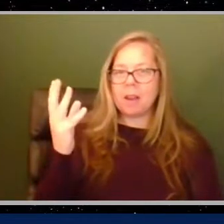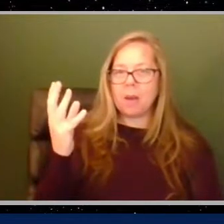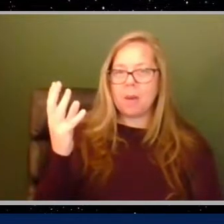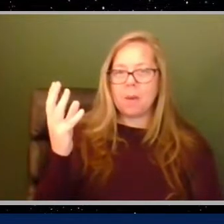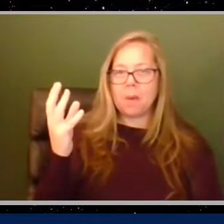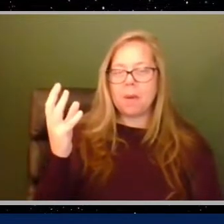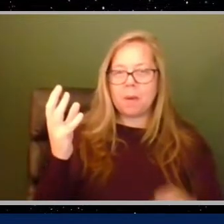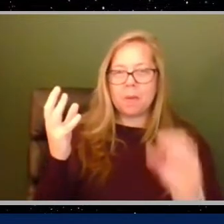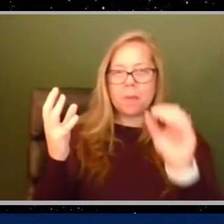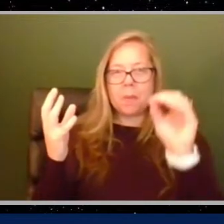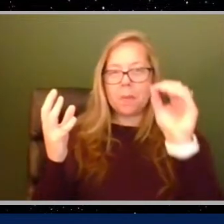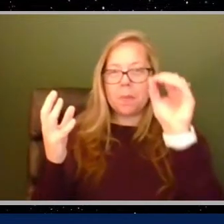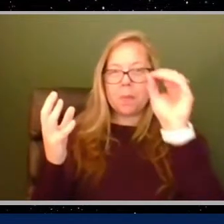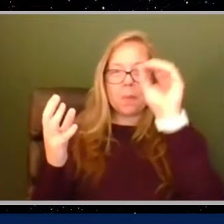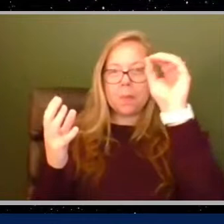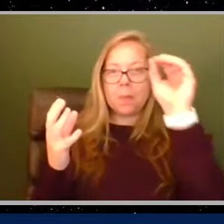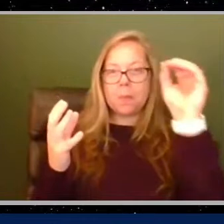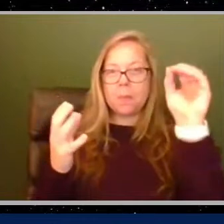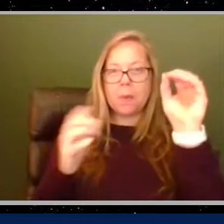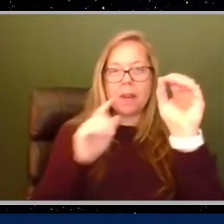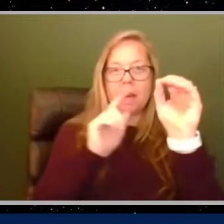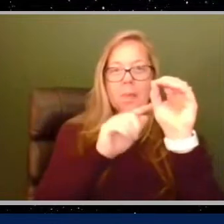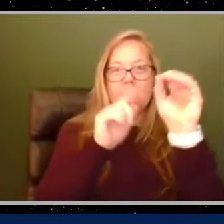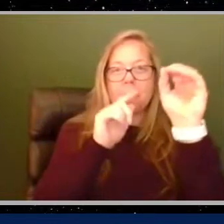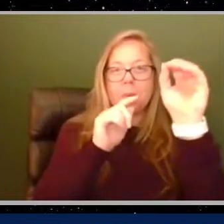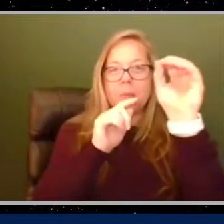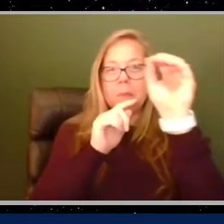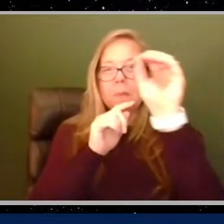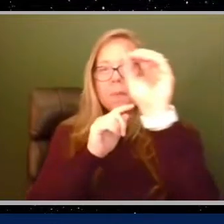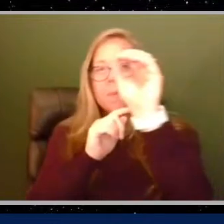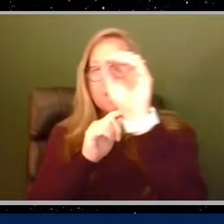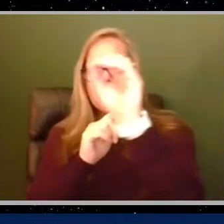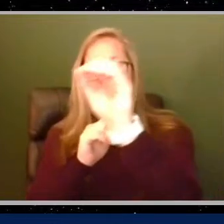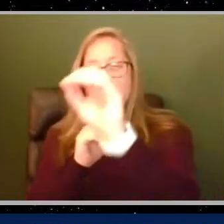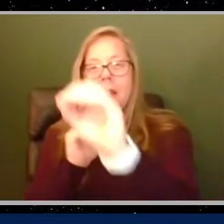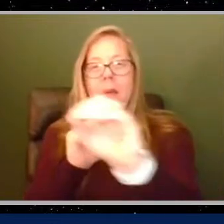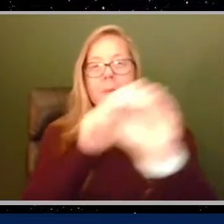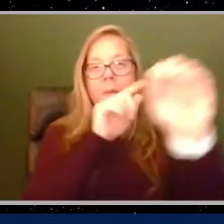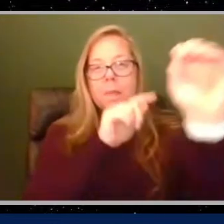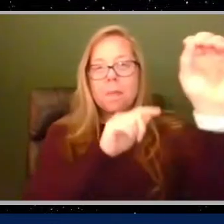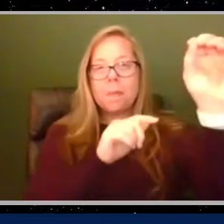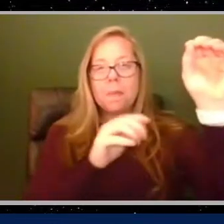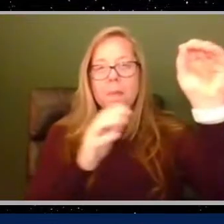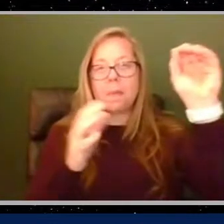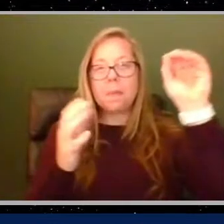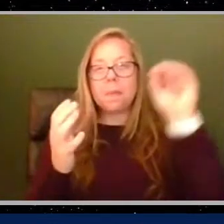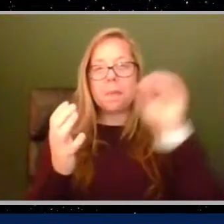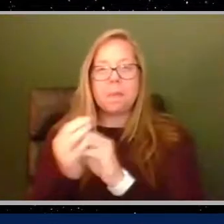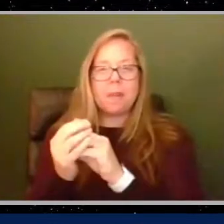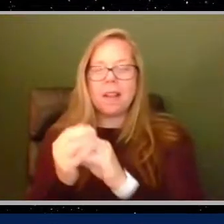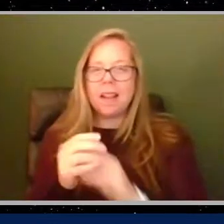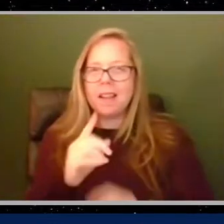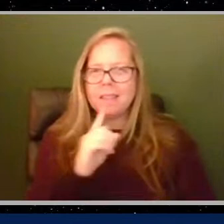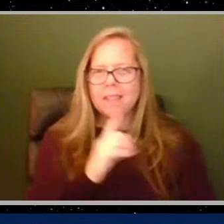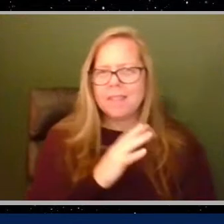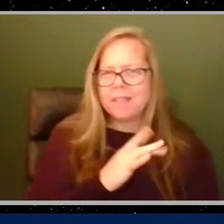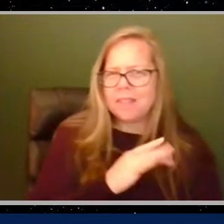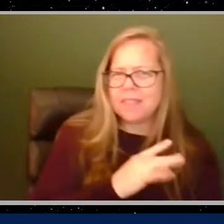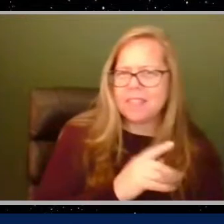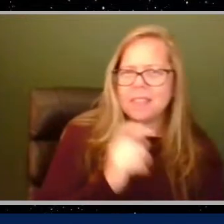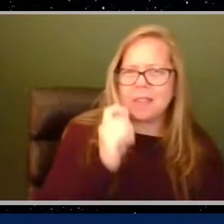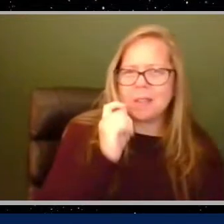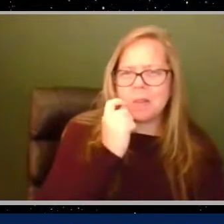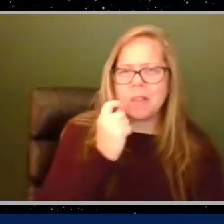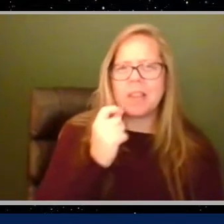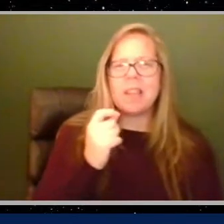watch it float there, which was cool. And then I could poke it with a finger and then catch it on the other side with my hand again. Those little things. And I also remember one of them, there were